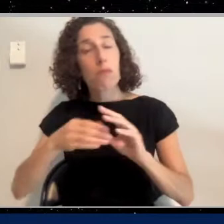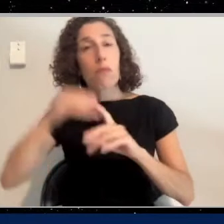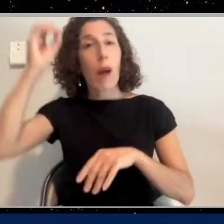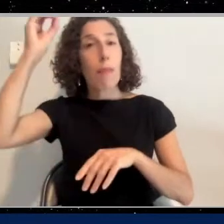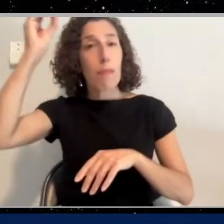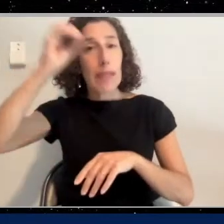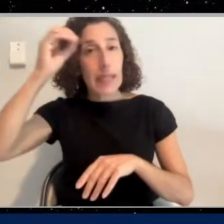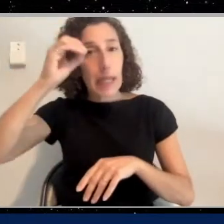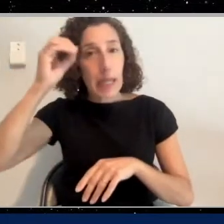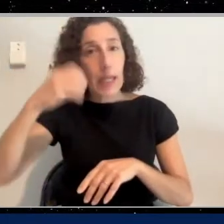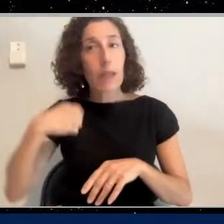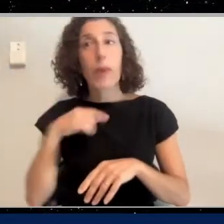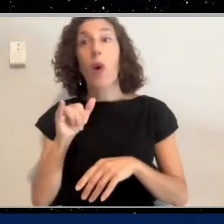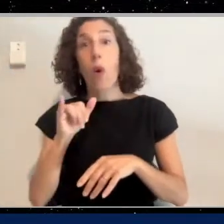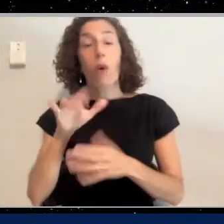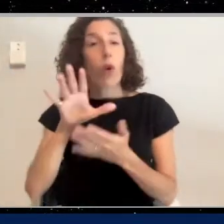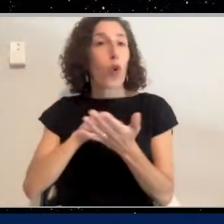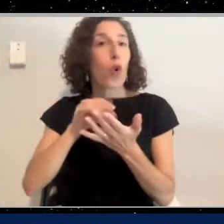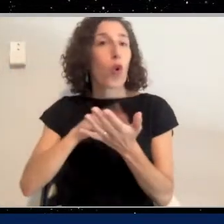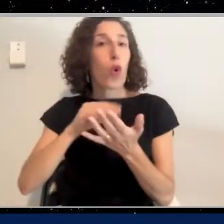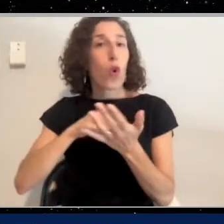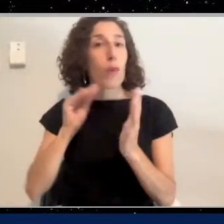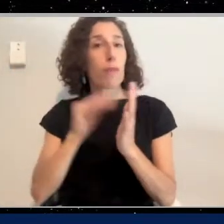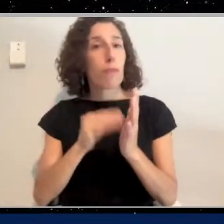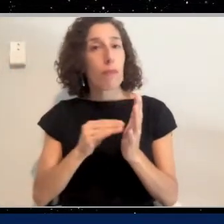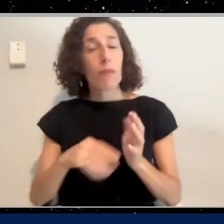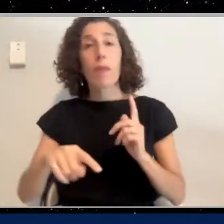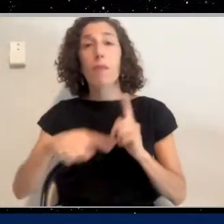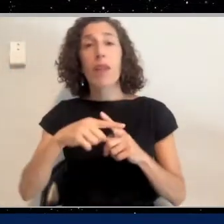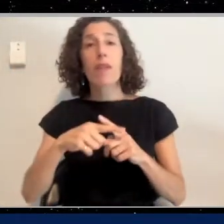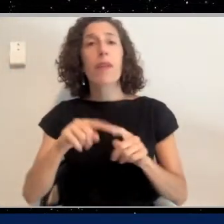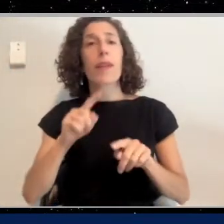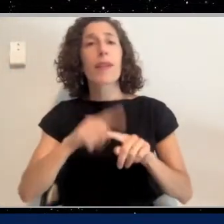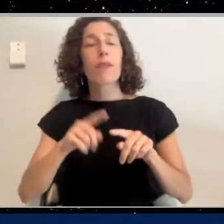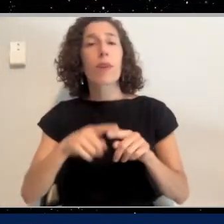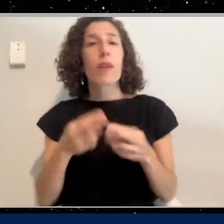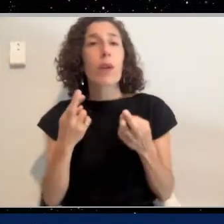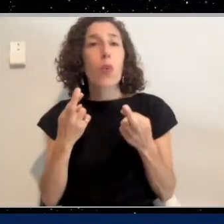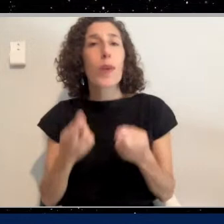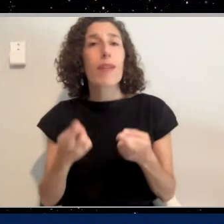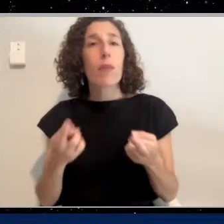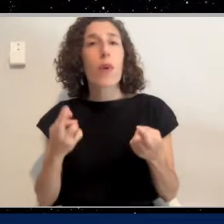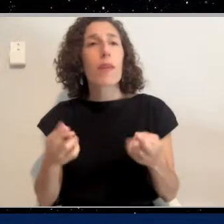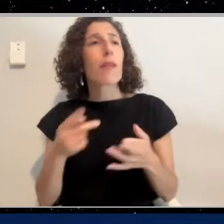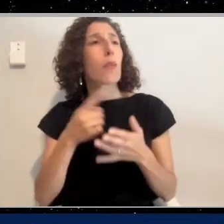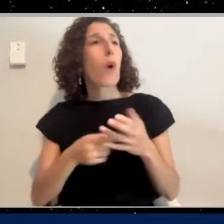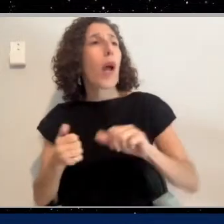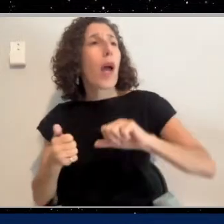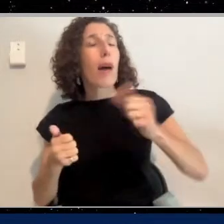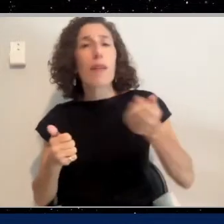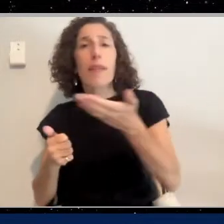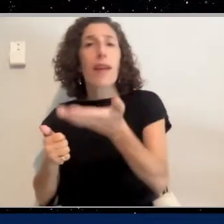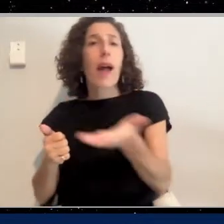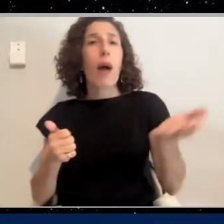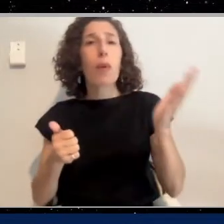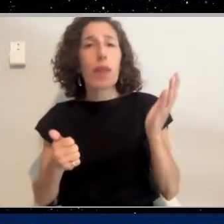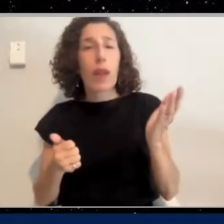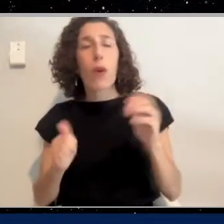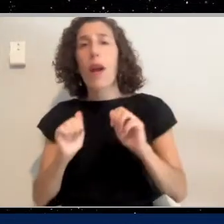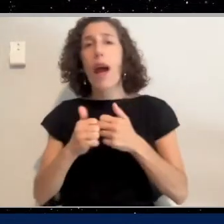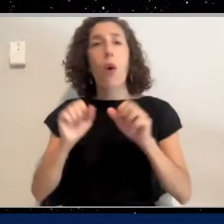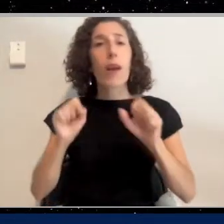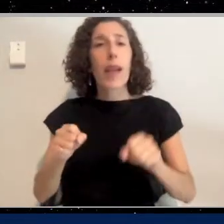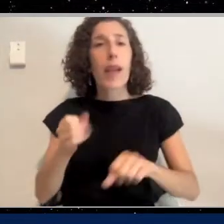current concerns in the community and we share resources with each other because we do want to be connected to New